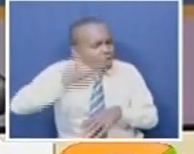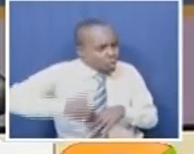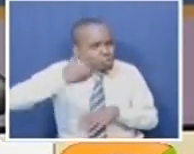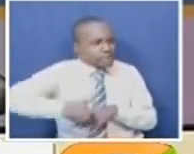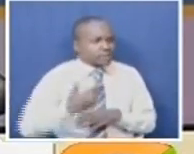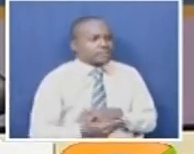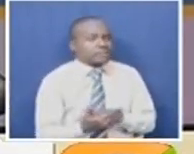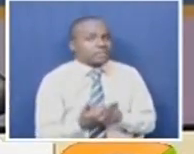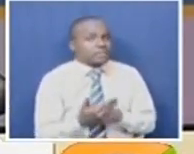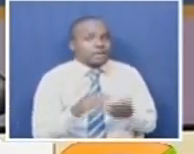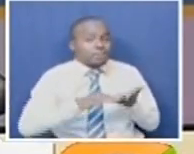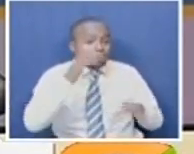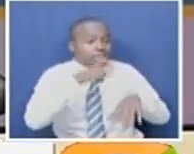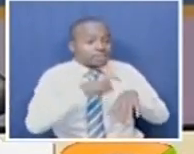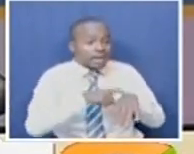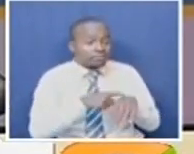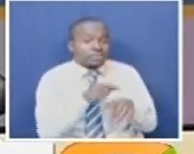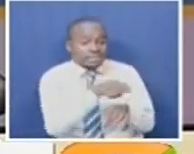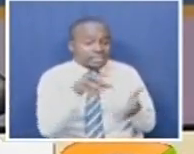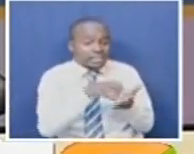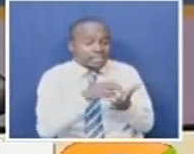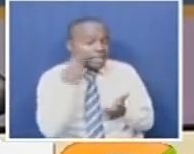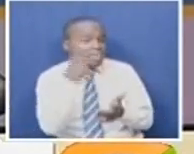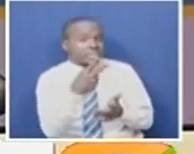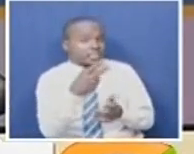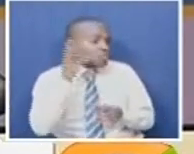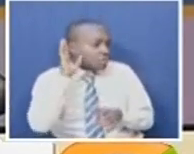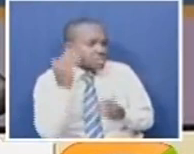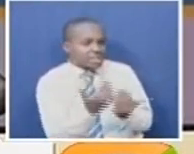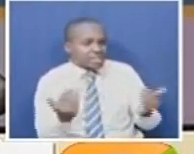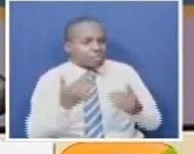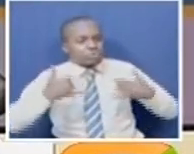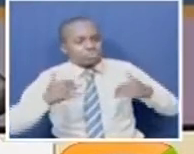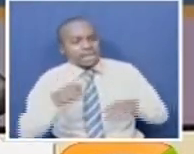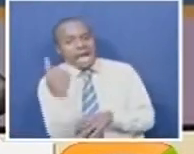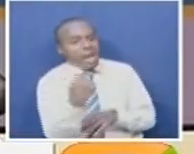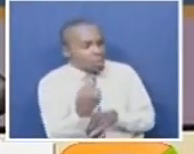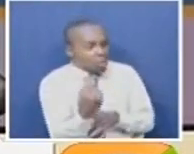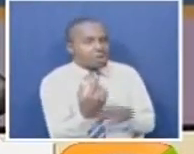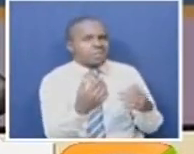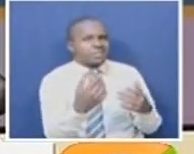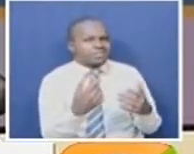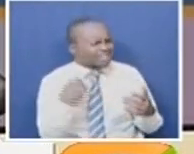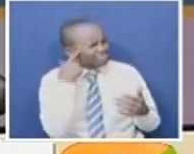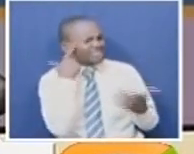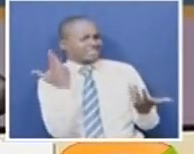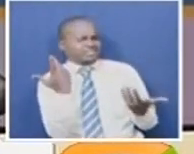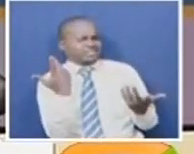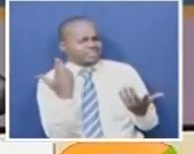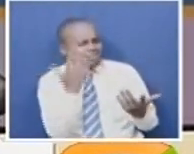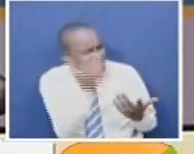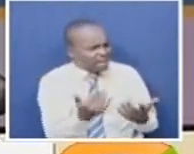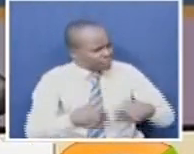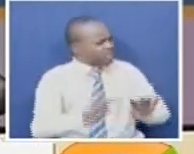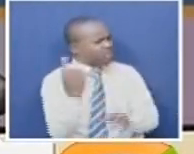times. You know, a lot of times, some of these cases I see, you hear the child was outside playing alone, and I'm like, you know, what were you